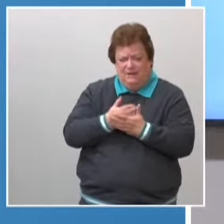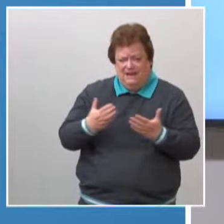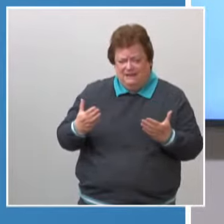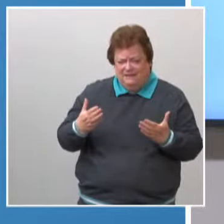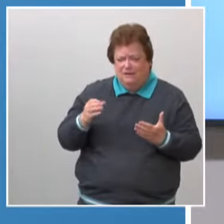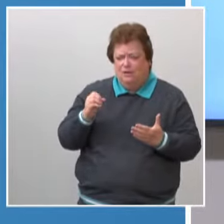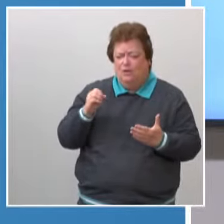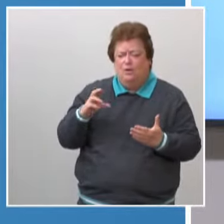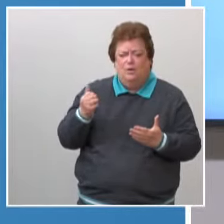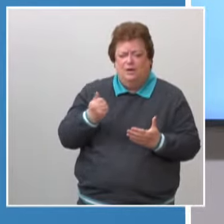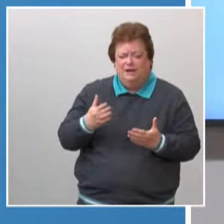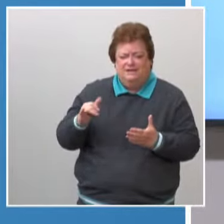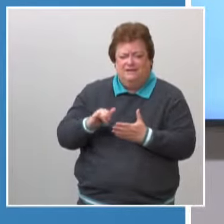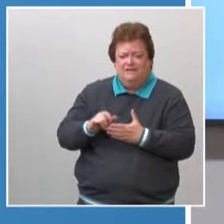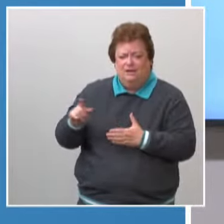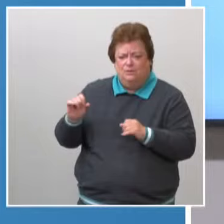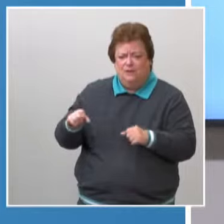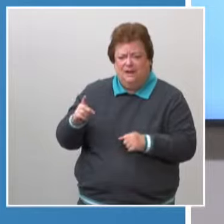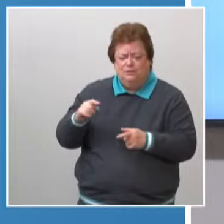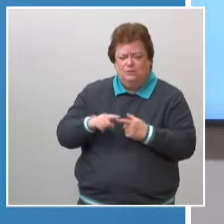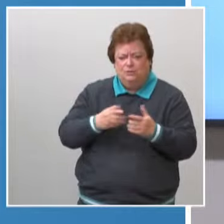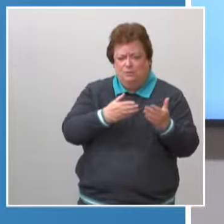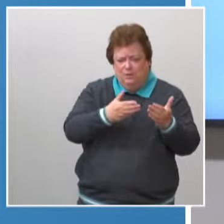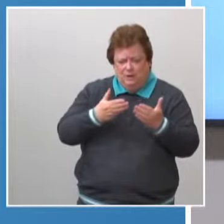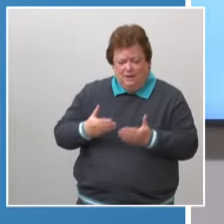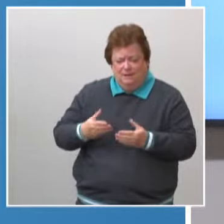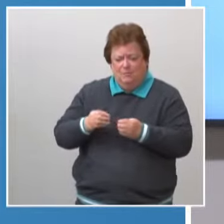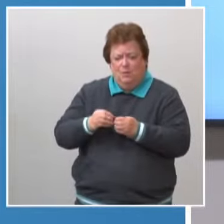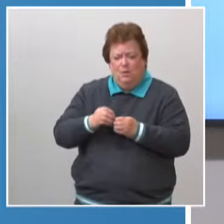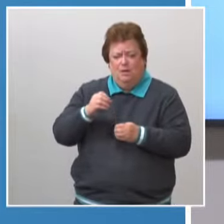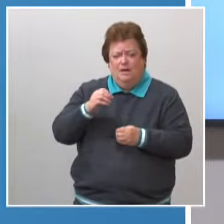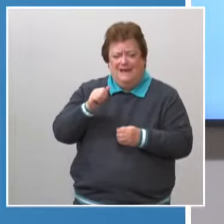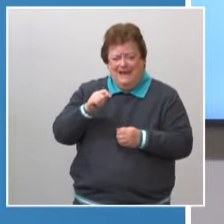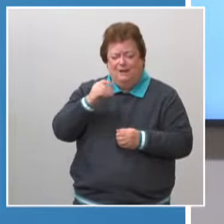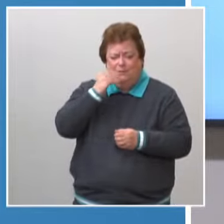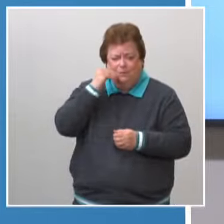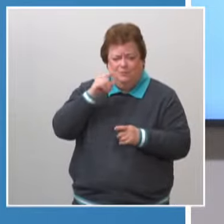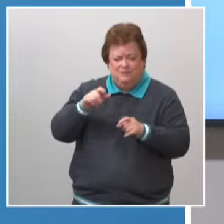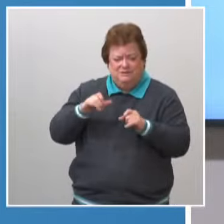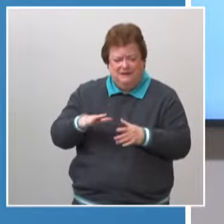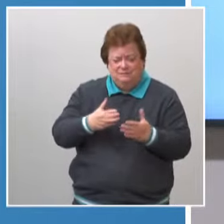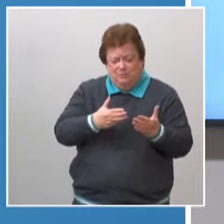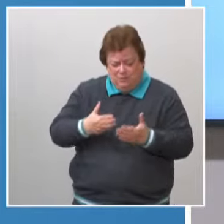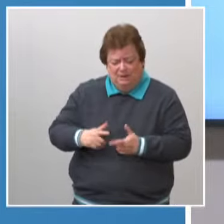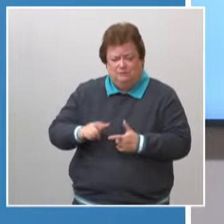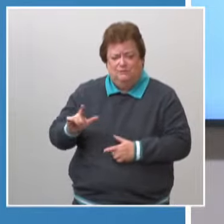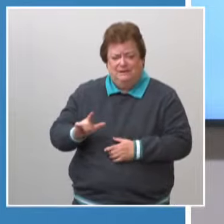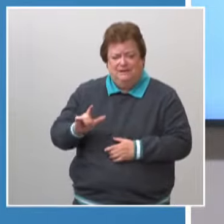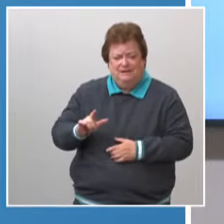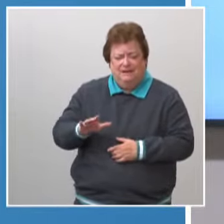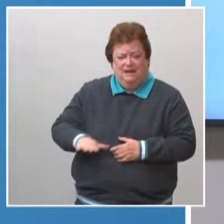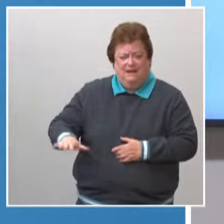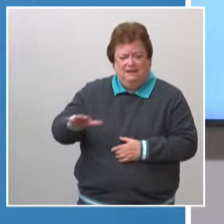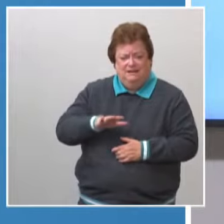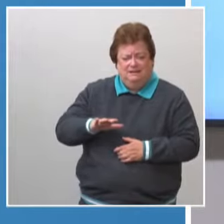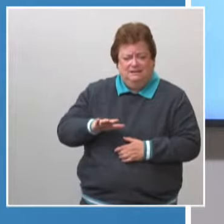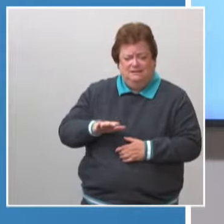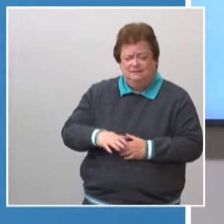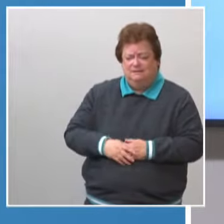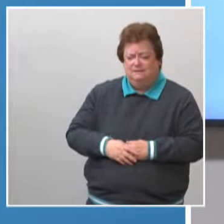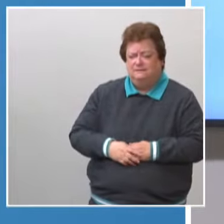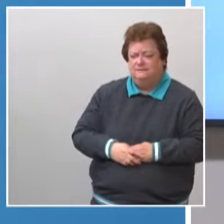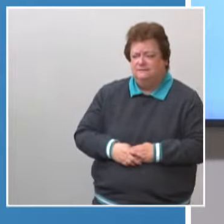or is there anything you guys can do to bring more of these at-home COVID tests into Lincoln in the surrounding areas? I think,